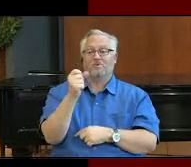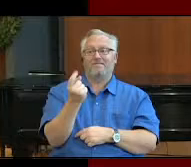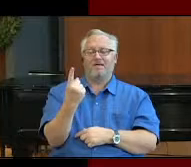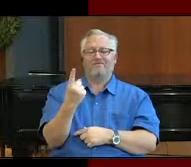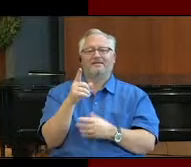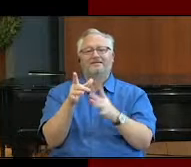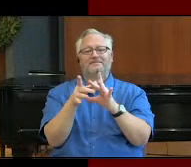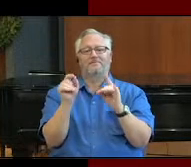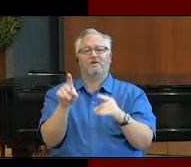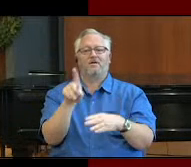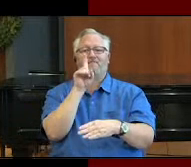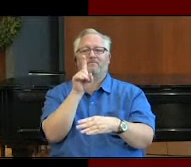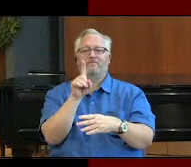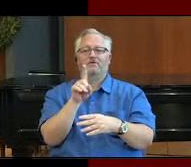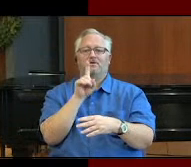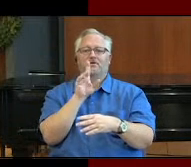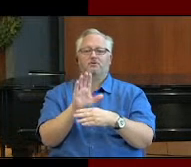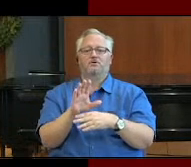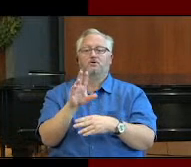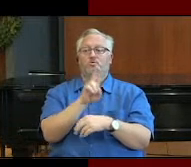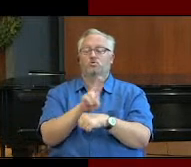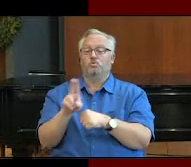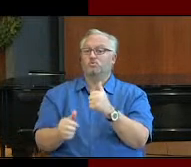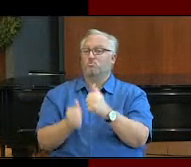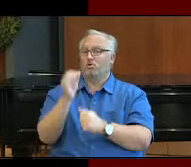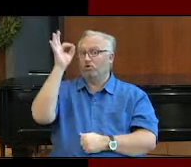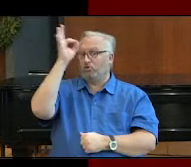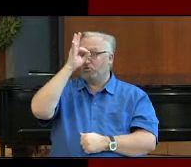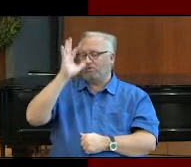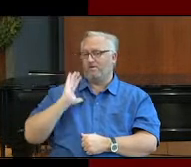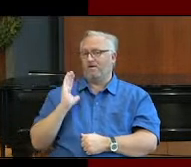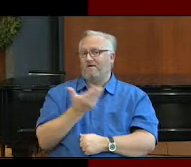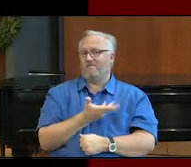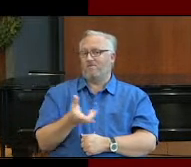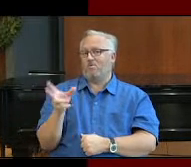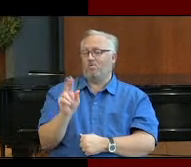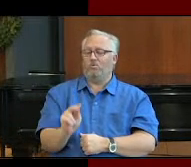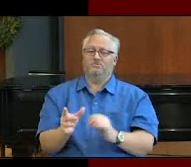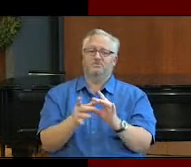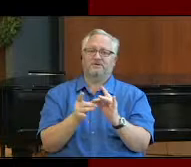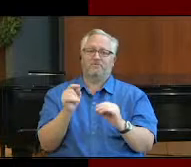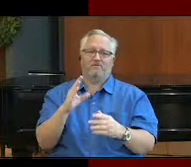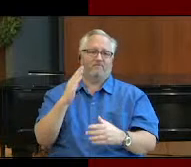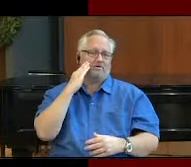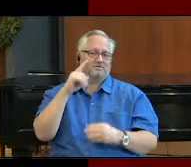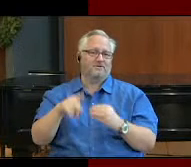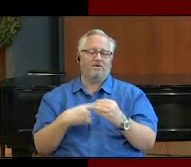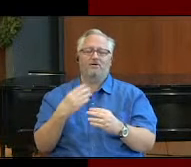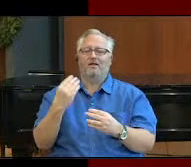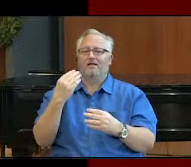Conscience, UUs are largely oblivious to our own Statement of Conscience on